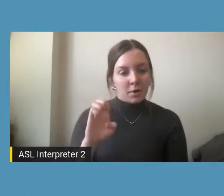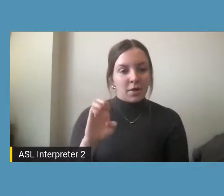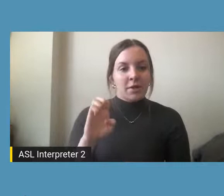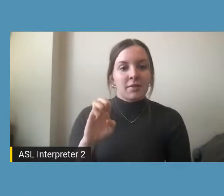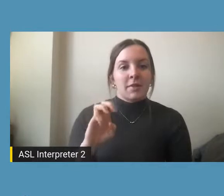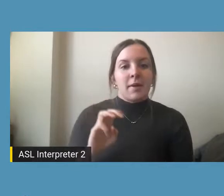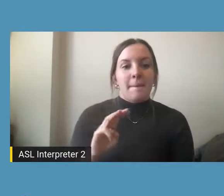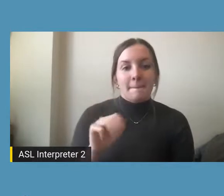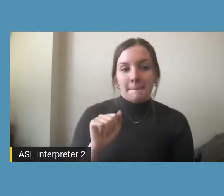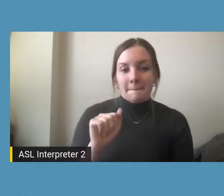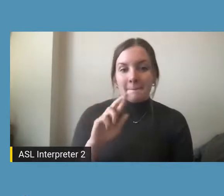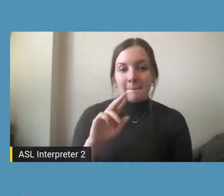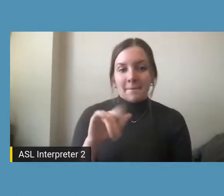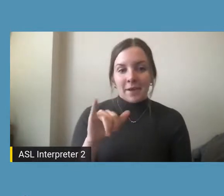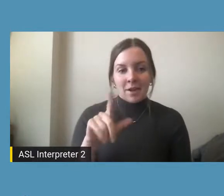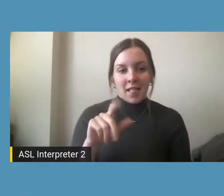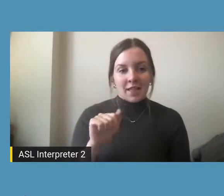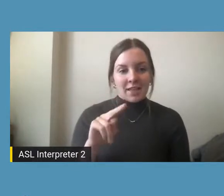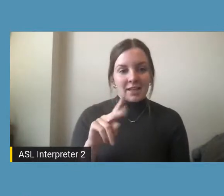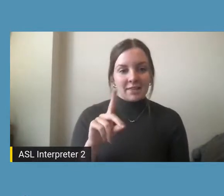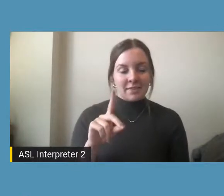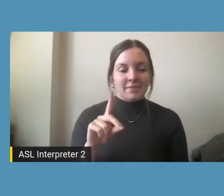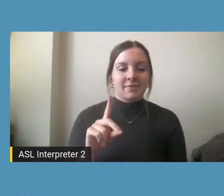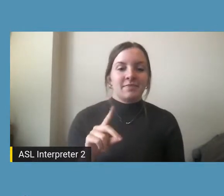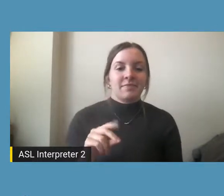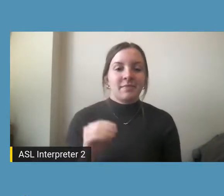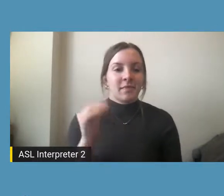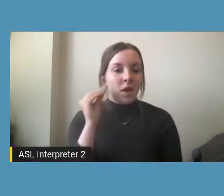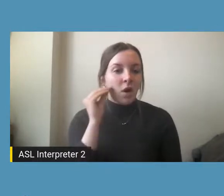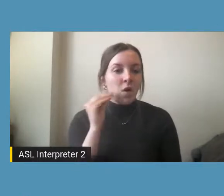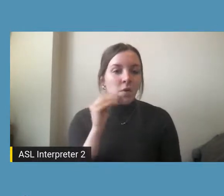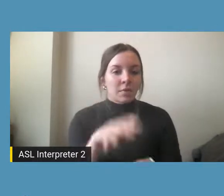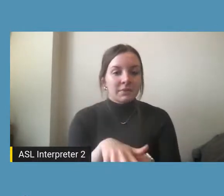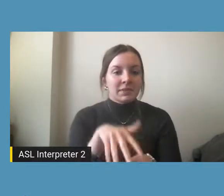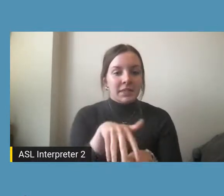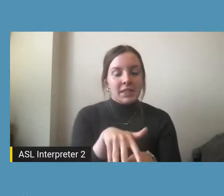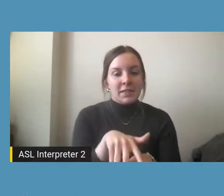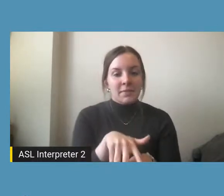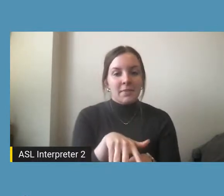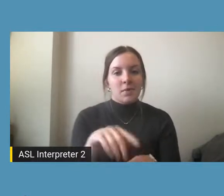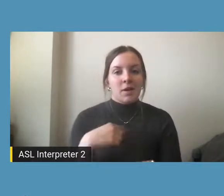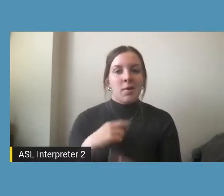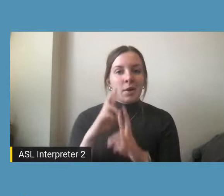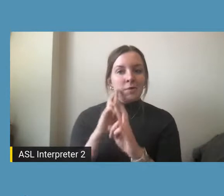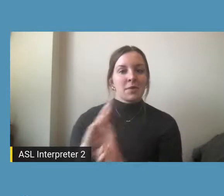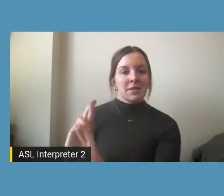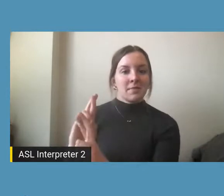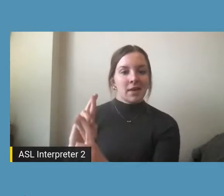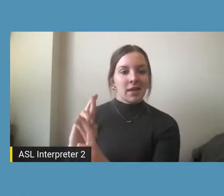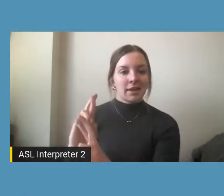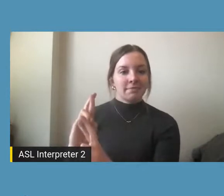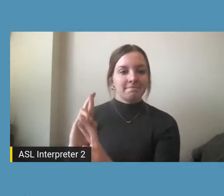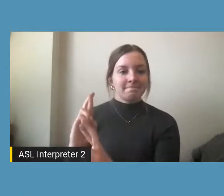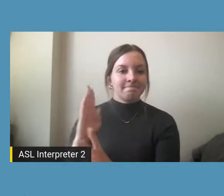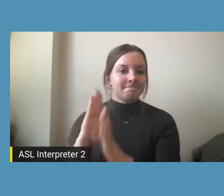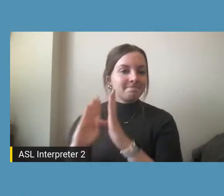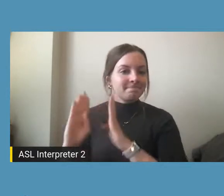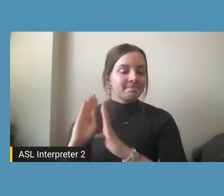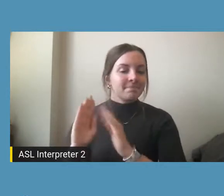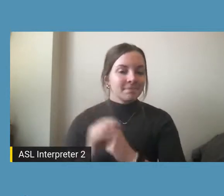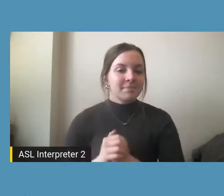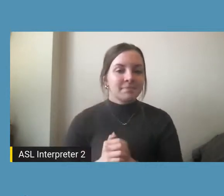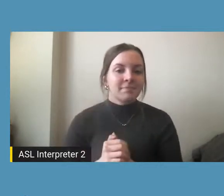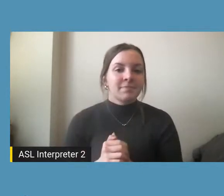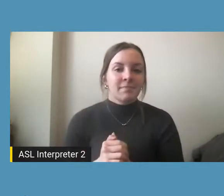Piscataway people in Baltimore City. We wish to pay our respect to the elders, past and present, and the citizens of